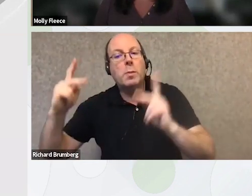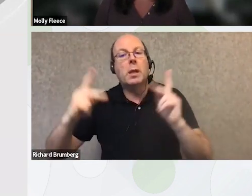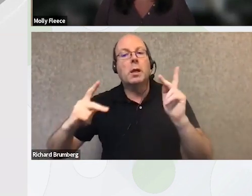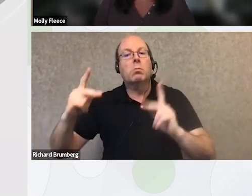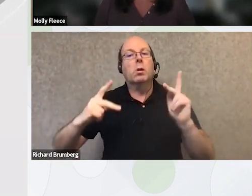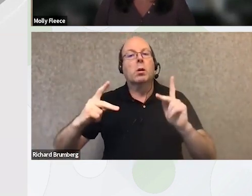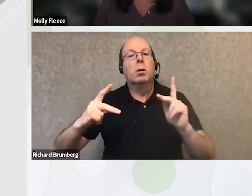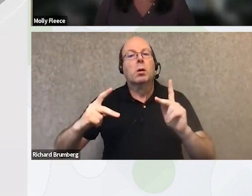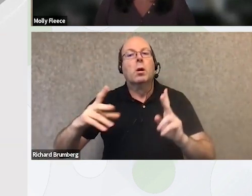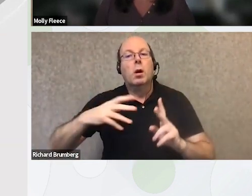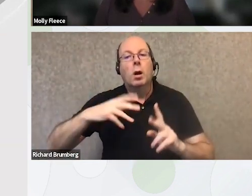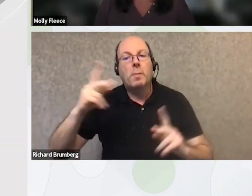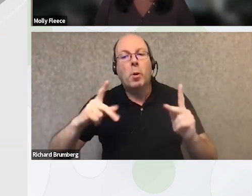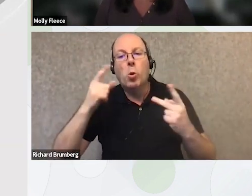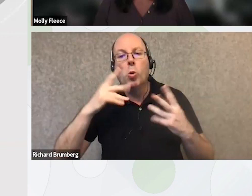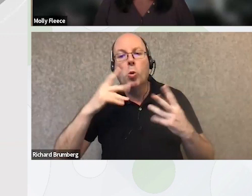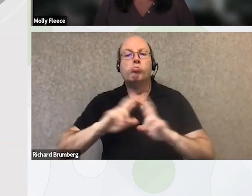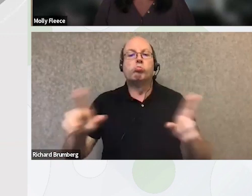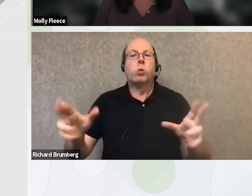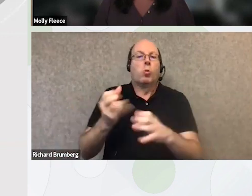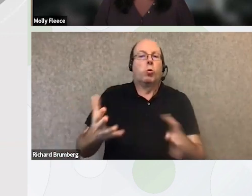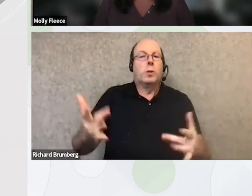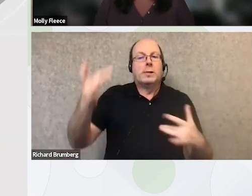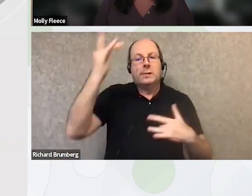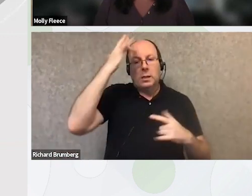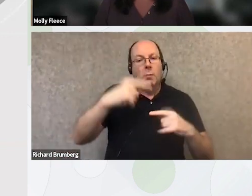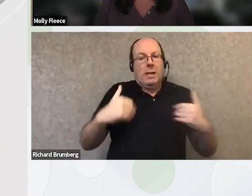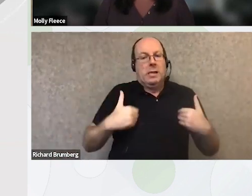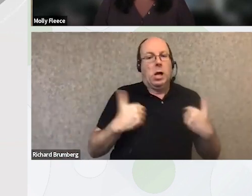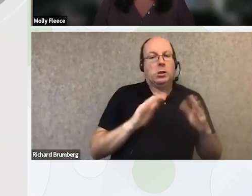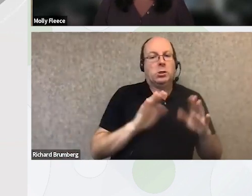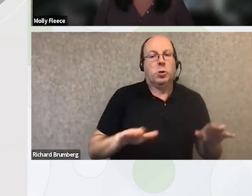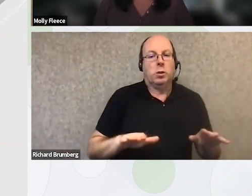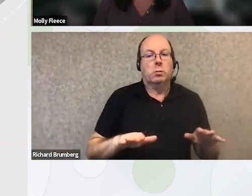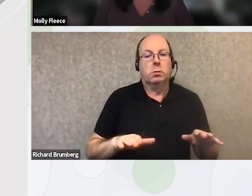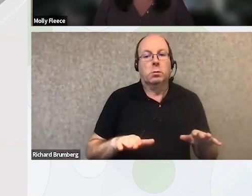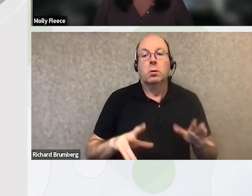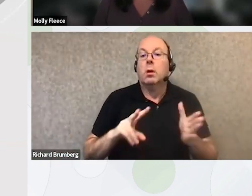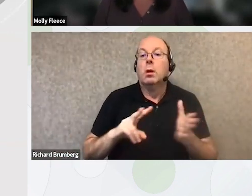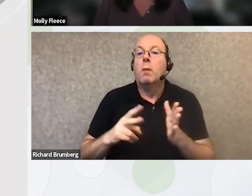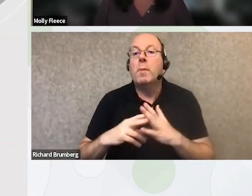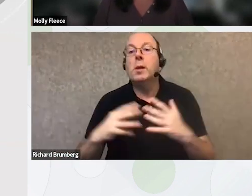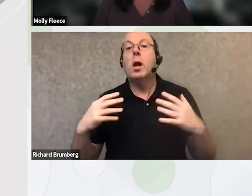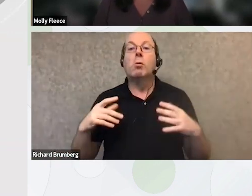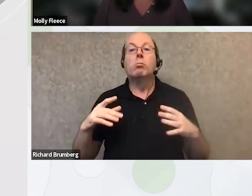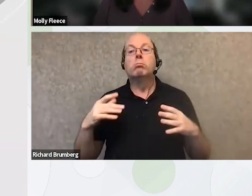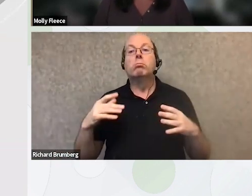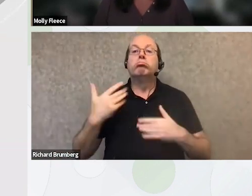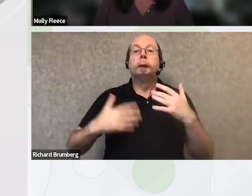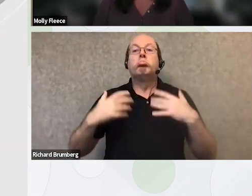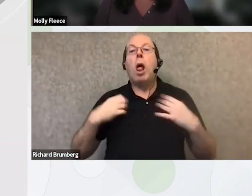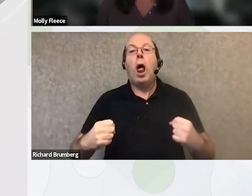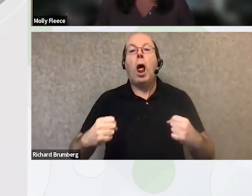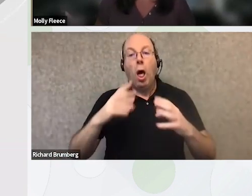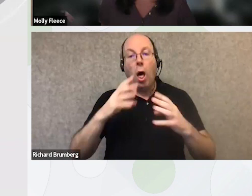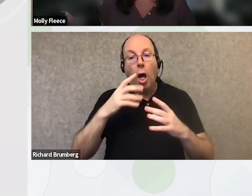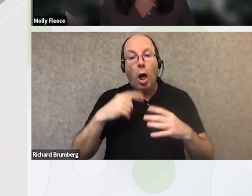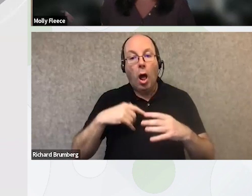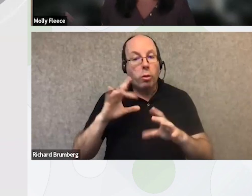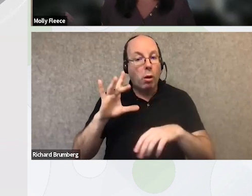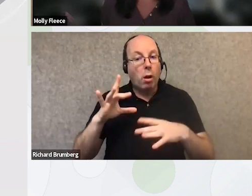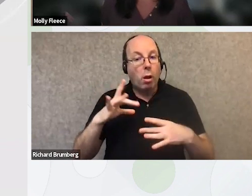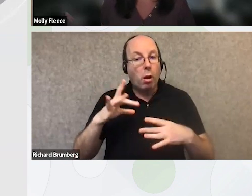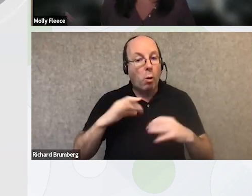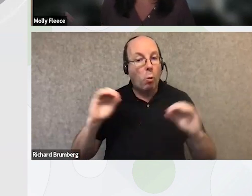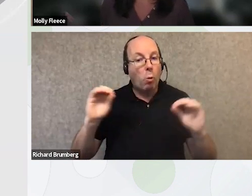compromised adults, as well as young children, but that does not exclude the healthy individuals too. RSV is probably the